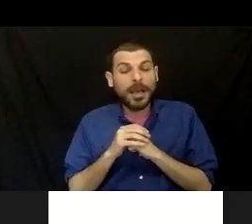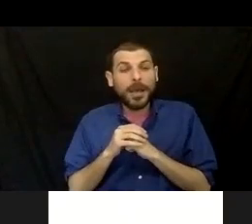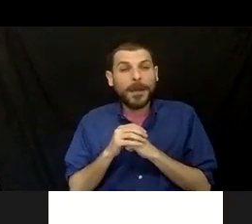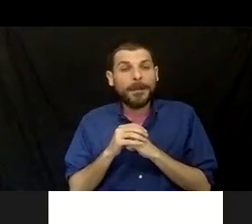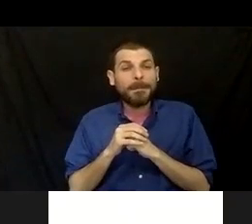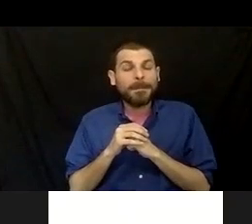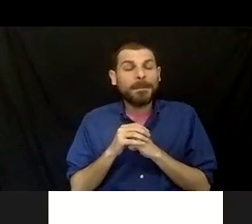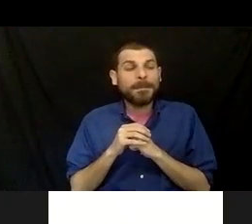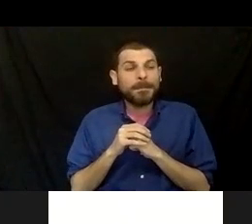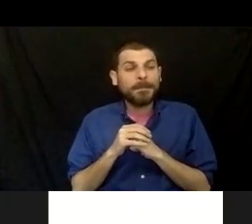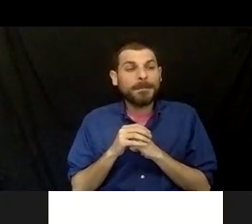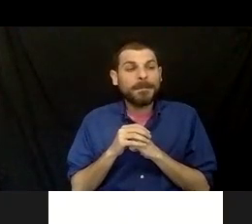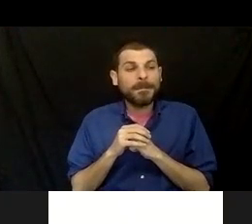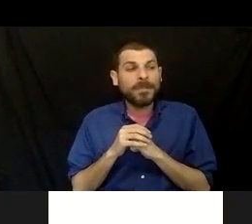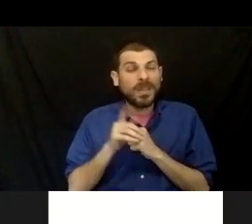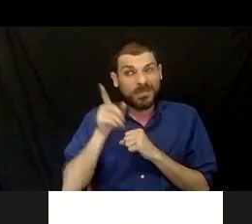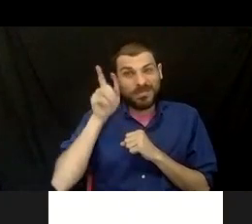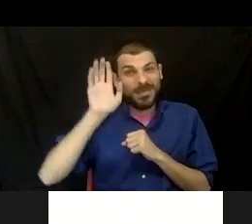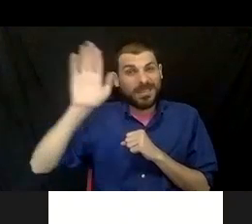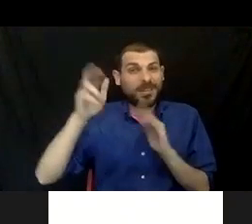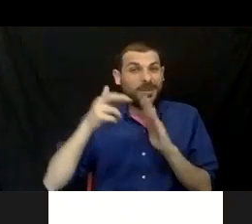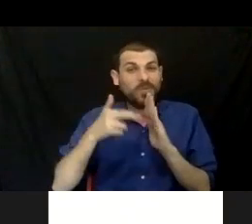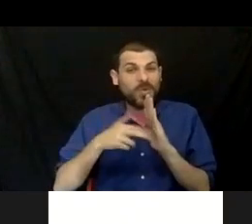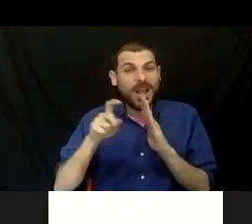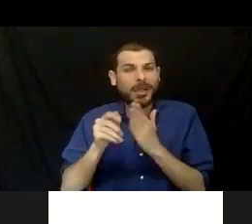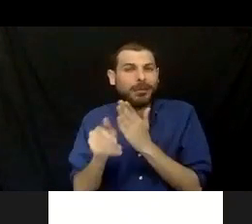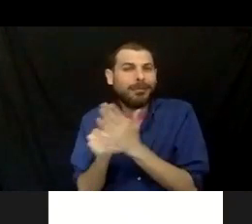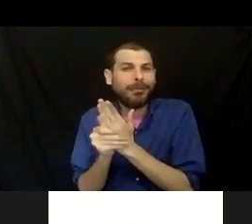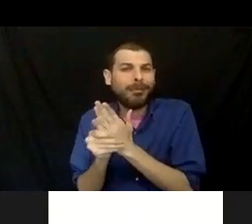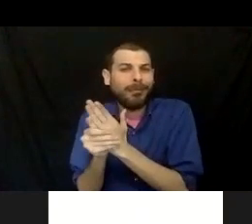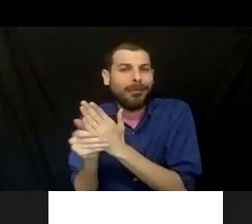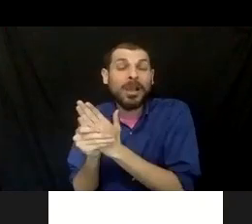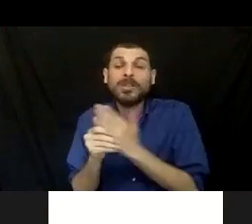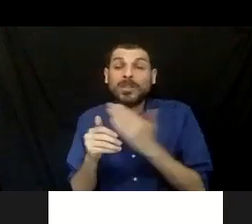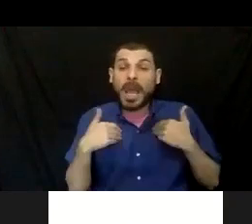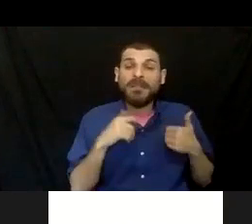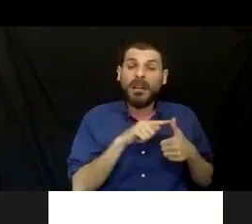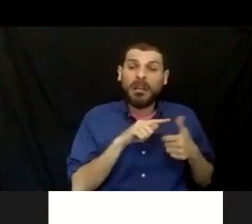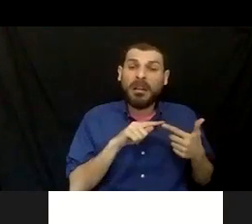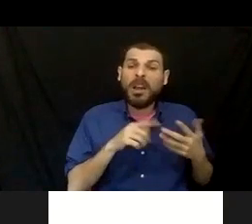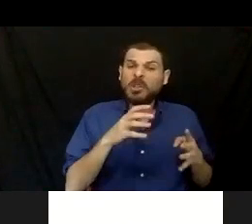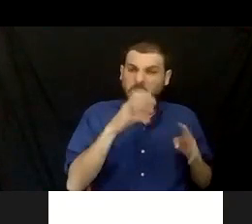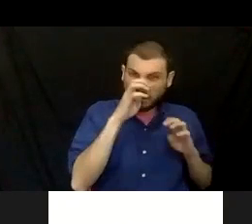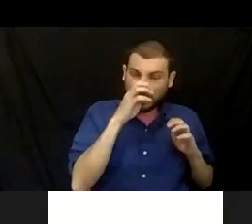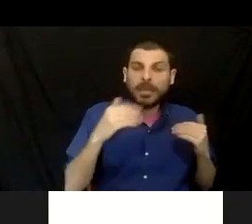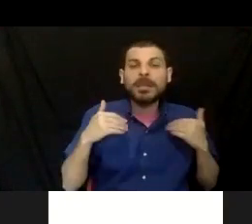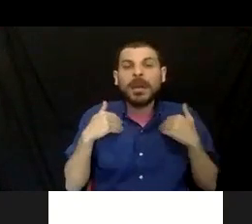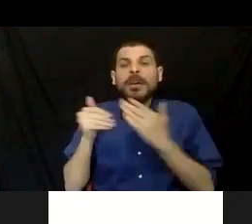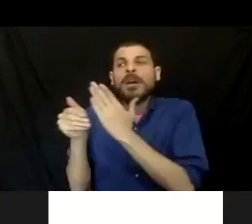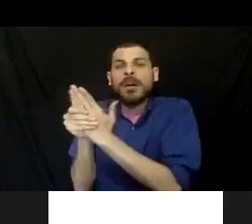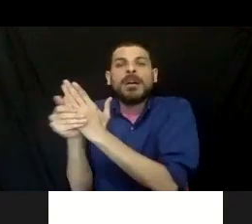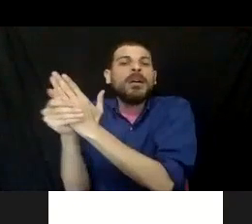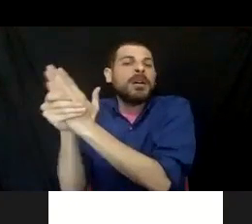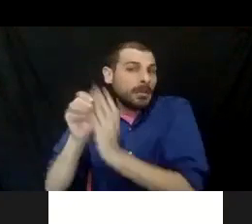modification of these to make it easier for people to qualify. So after I lay this out, we're gonna go into what those are. But technically